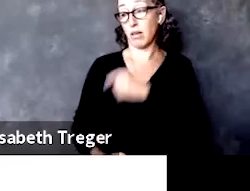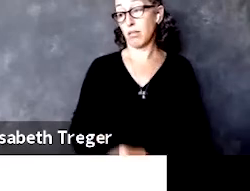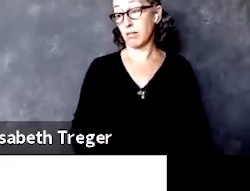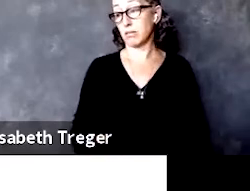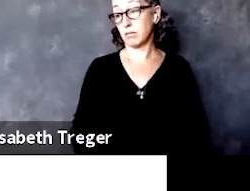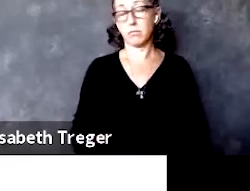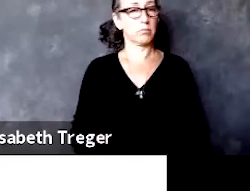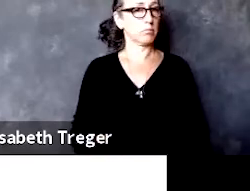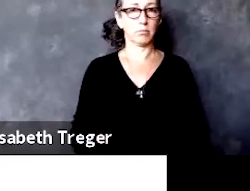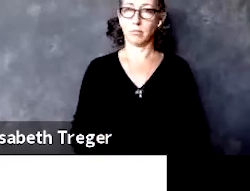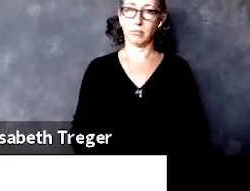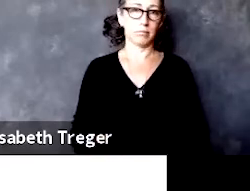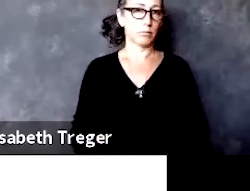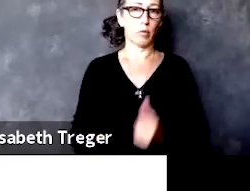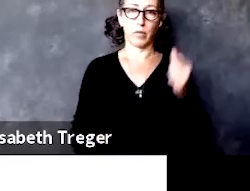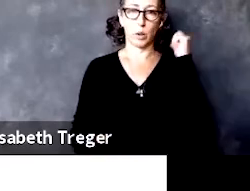He would not brush his teeth.